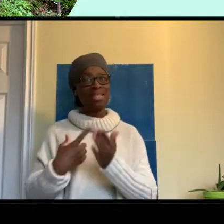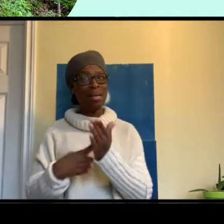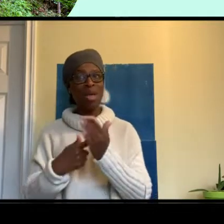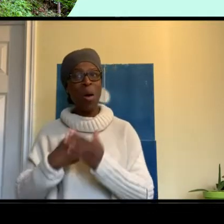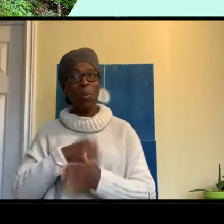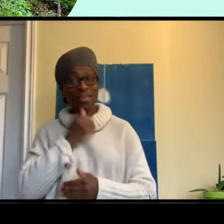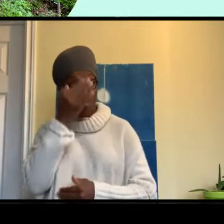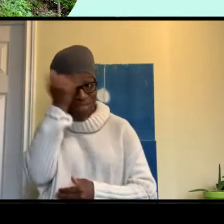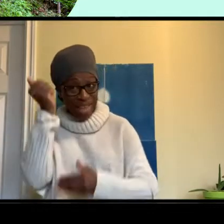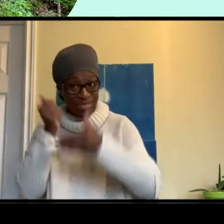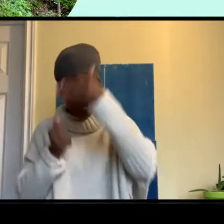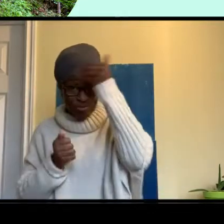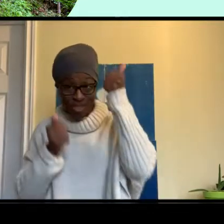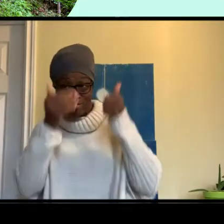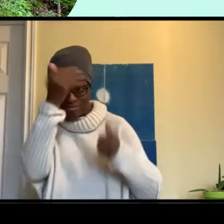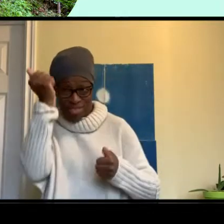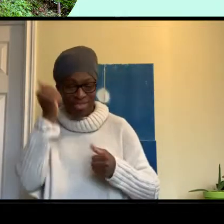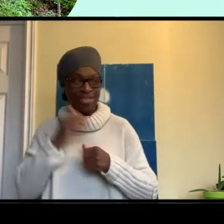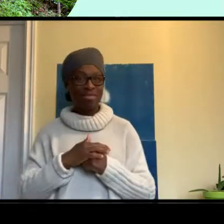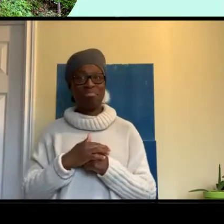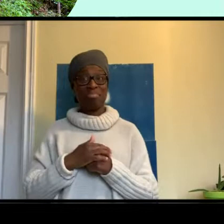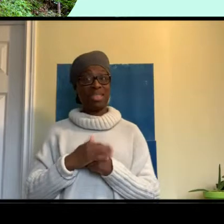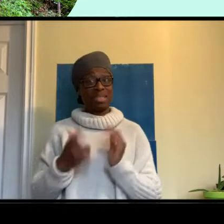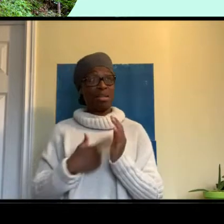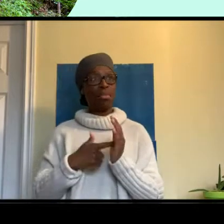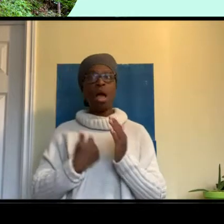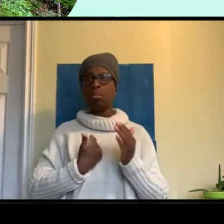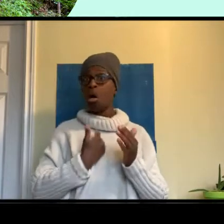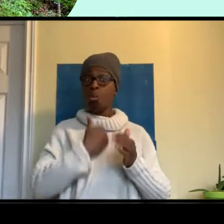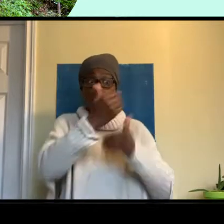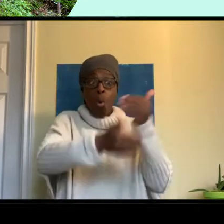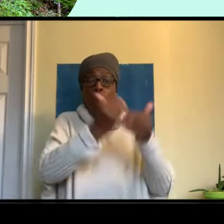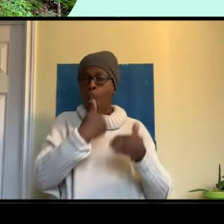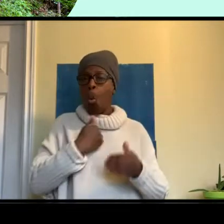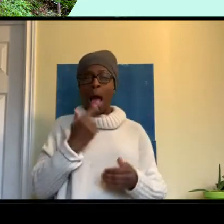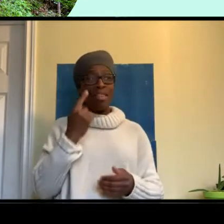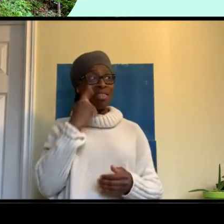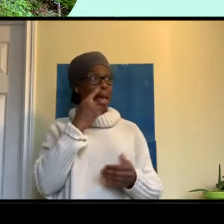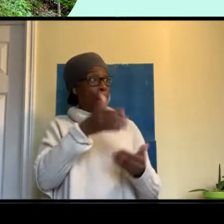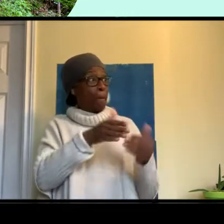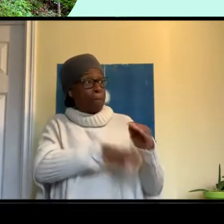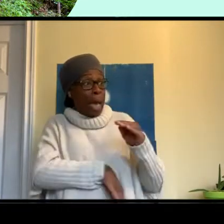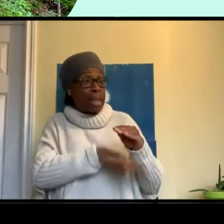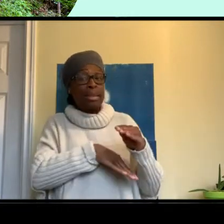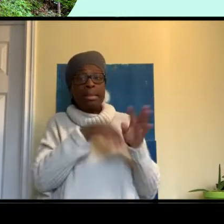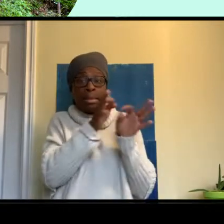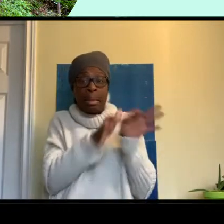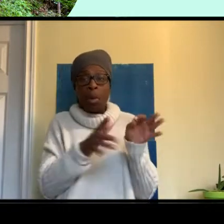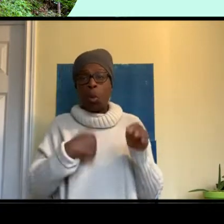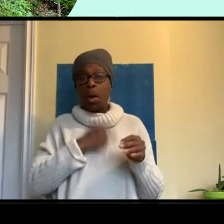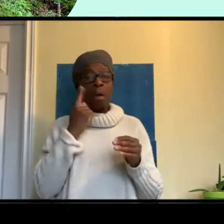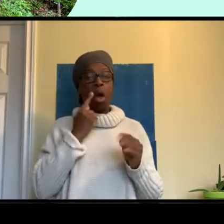are always the ones that we forget first, right? Because they don't seem that impactful, but they really, really are.